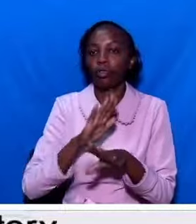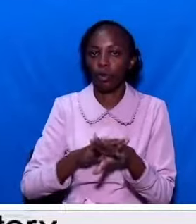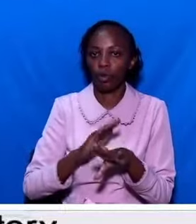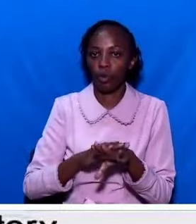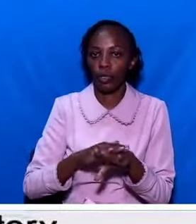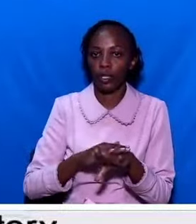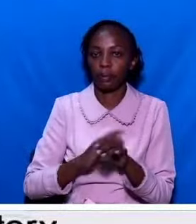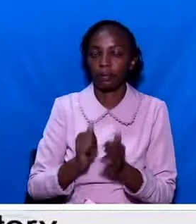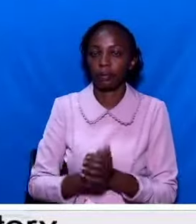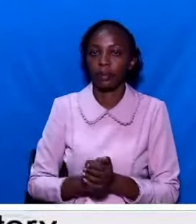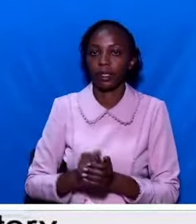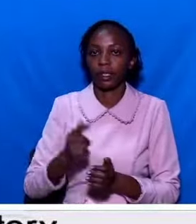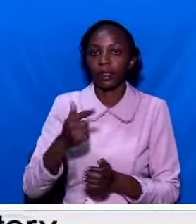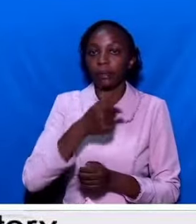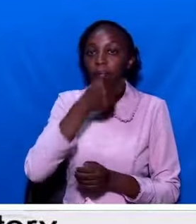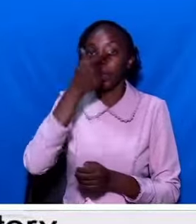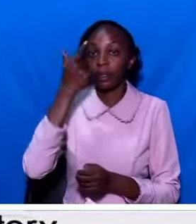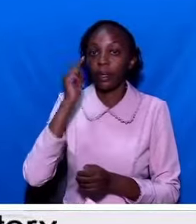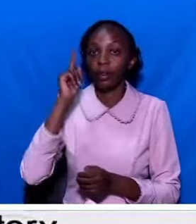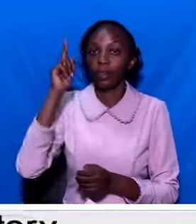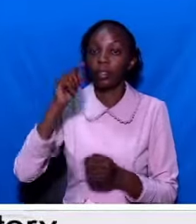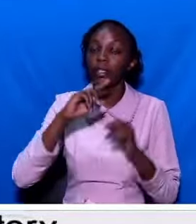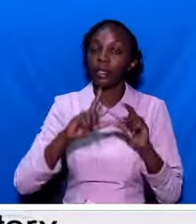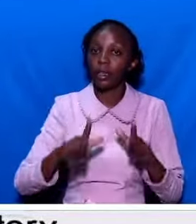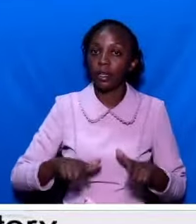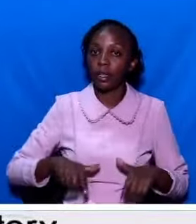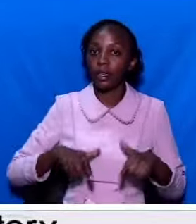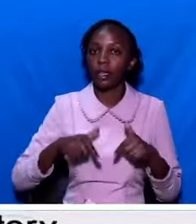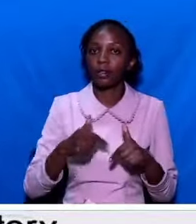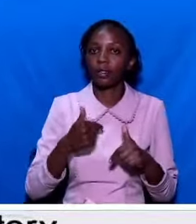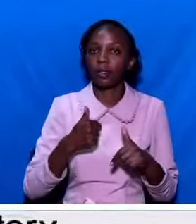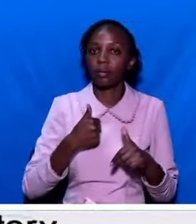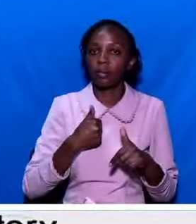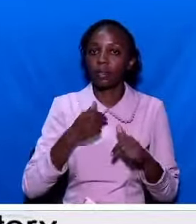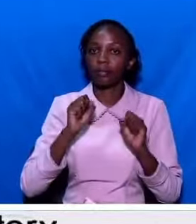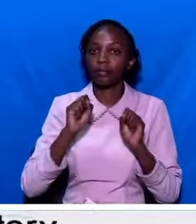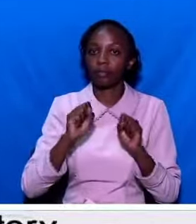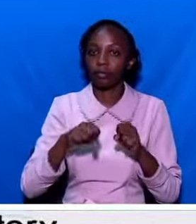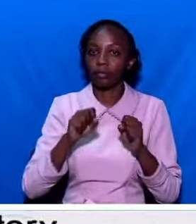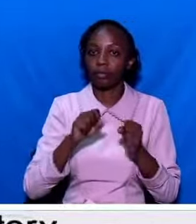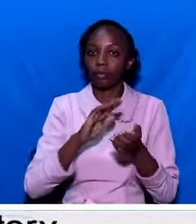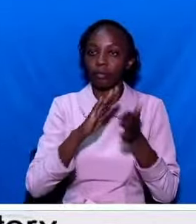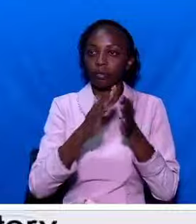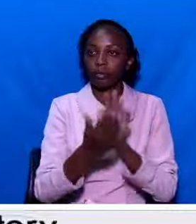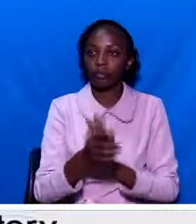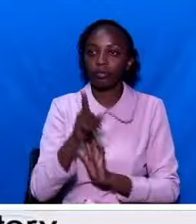Because he lives, I can face